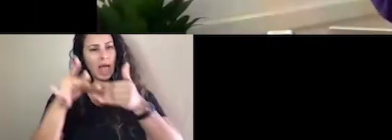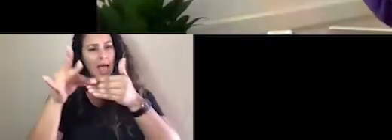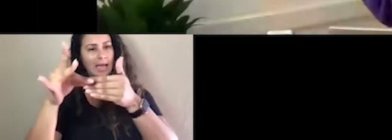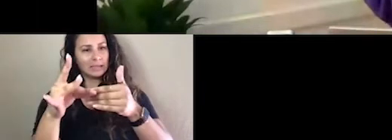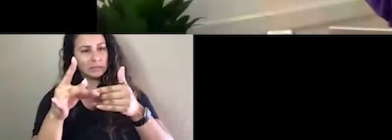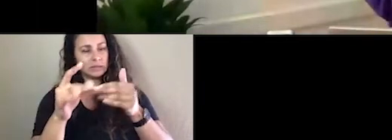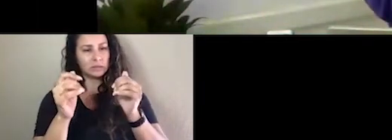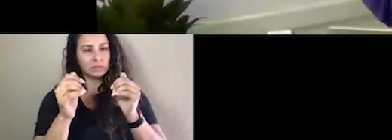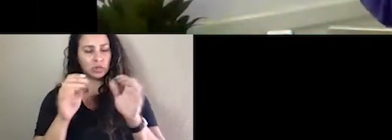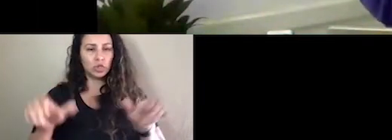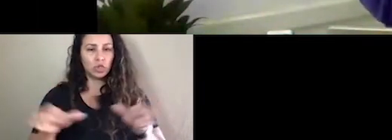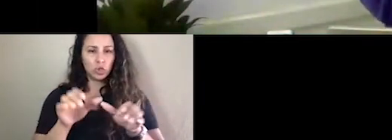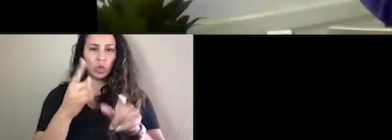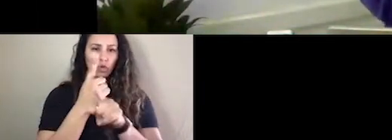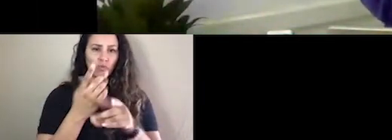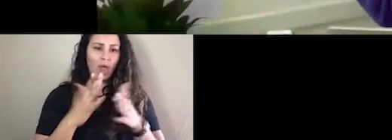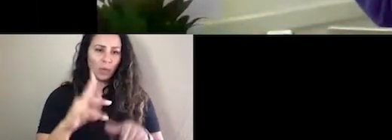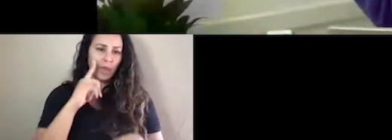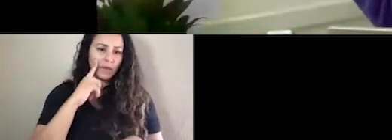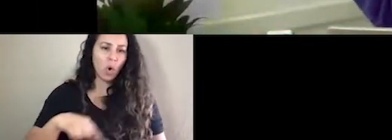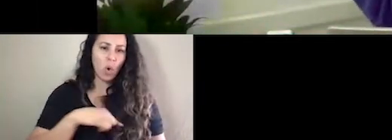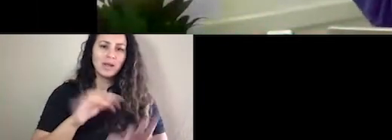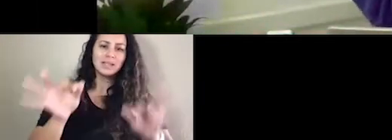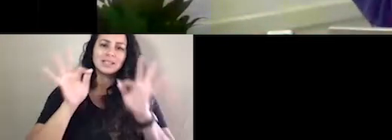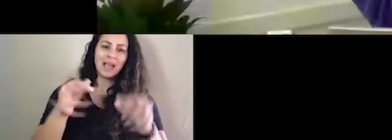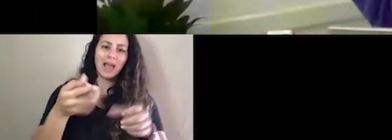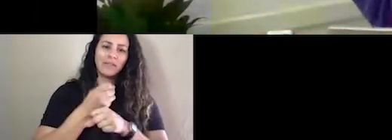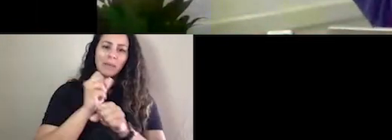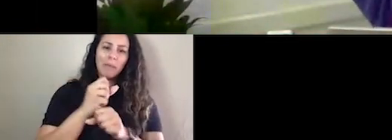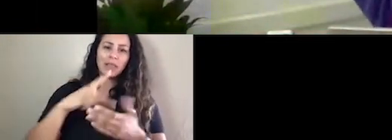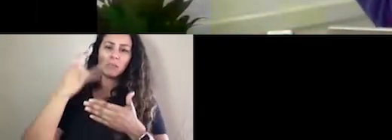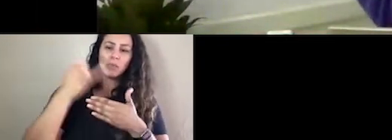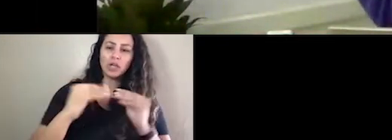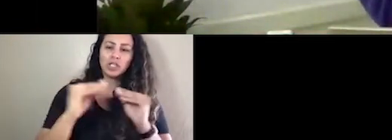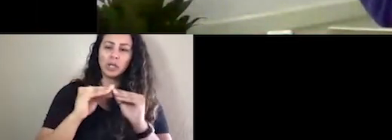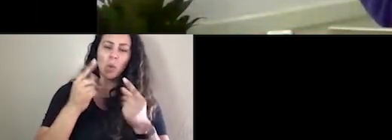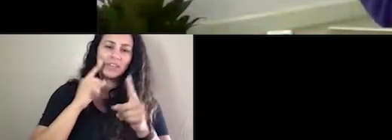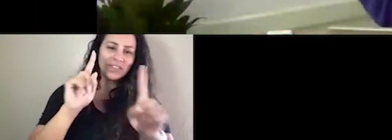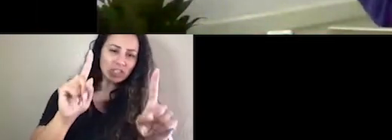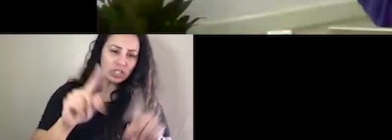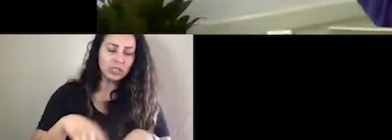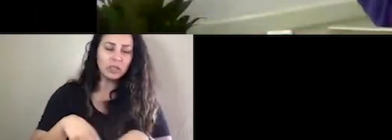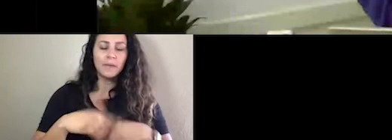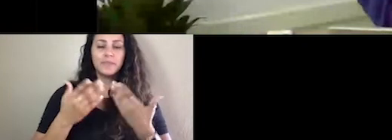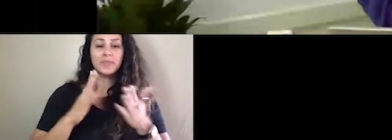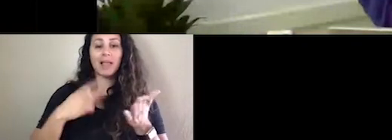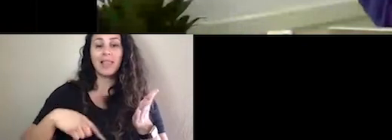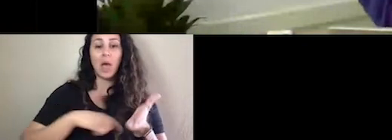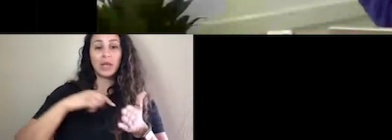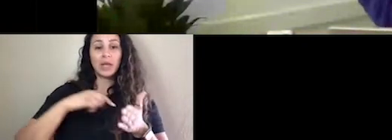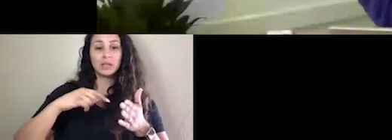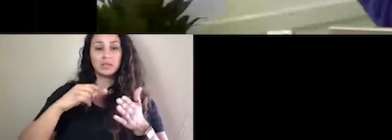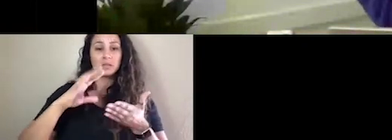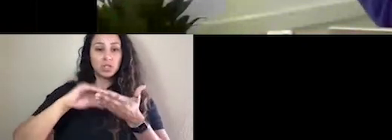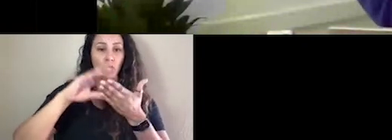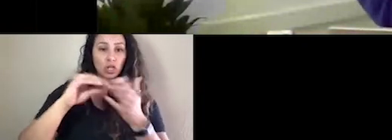the right way. So this did it more efficient and it allowed us to learn much